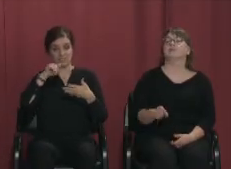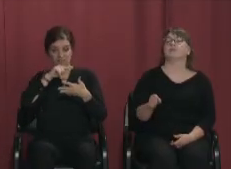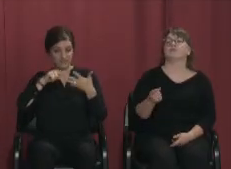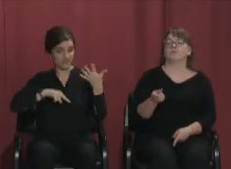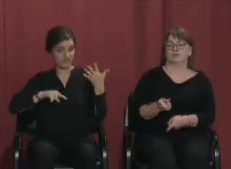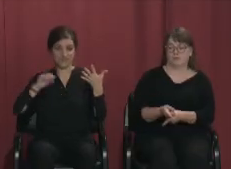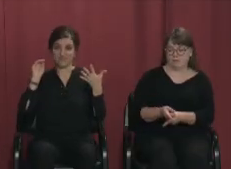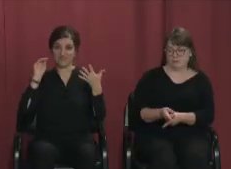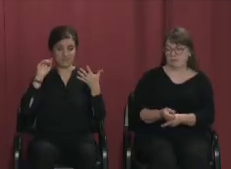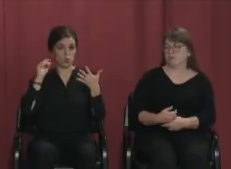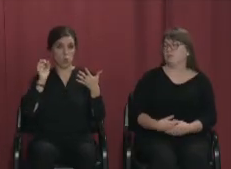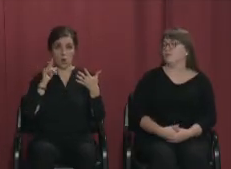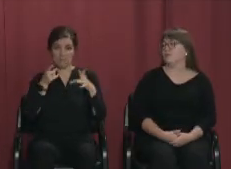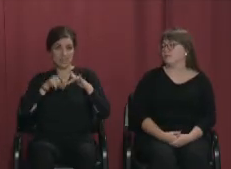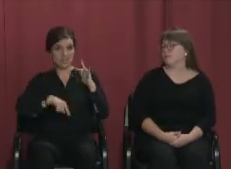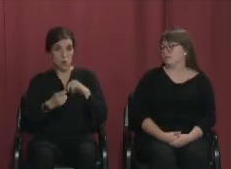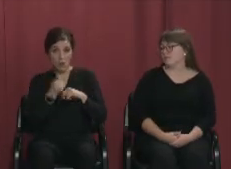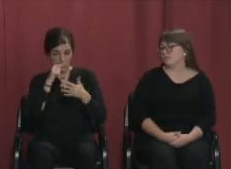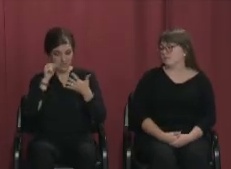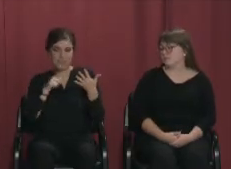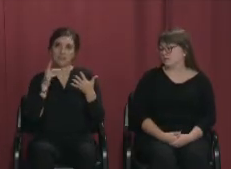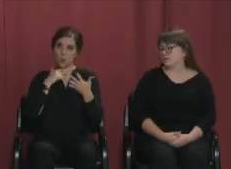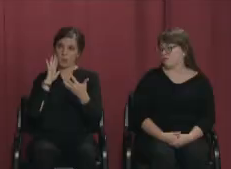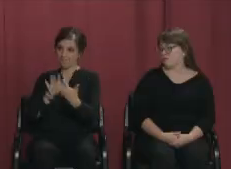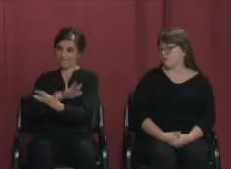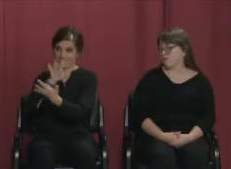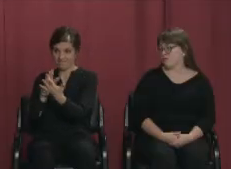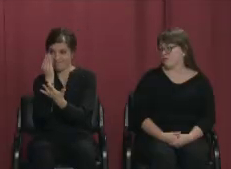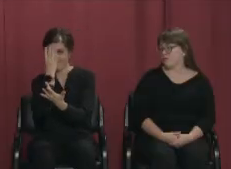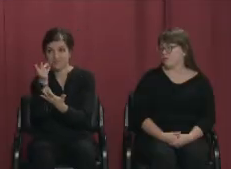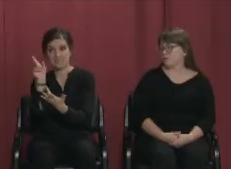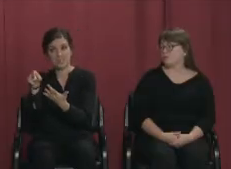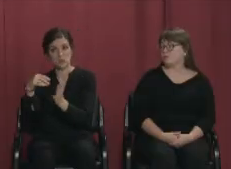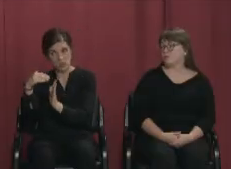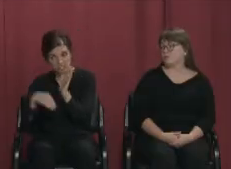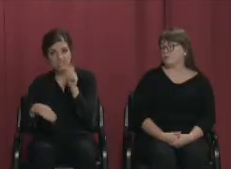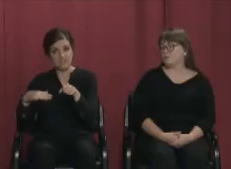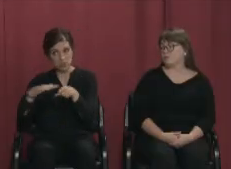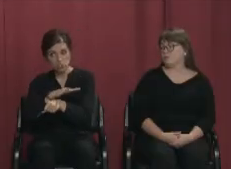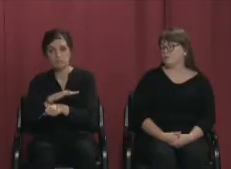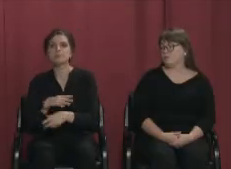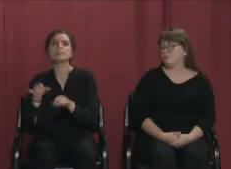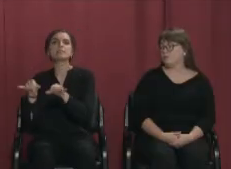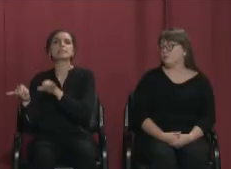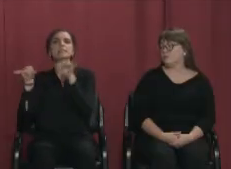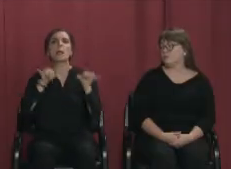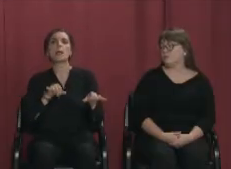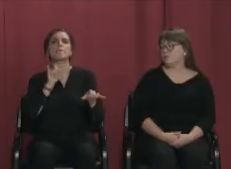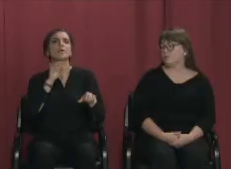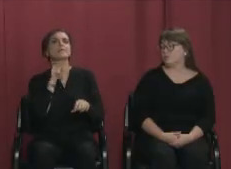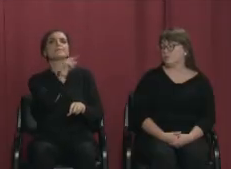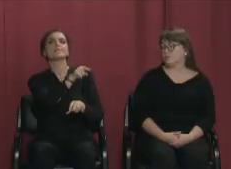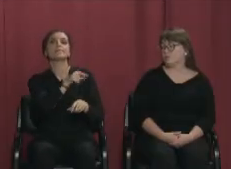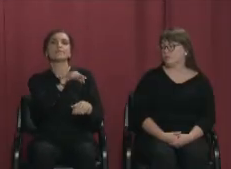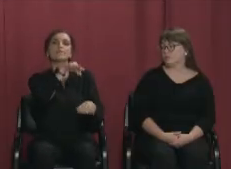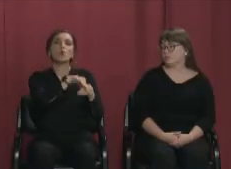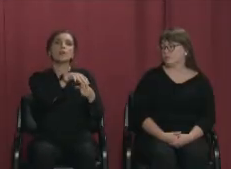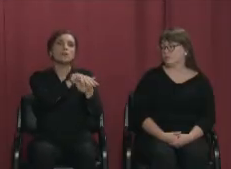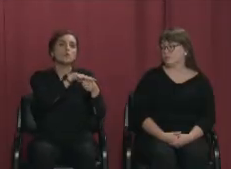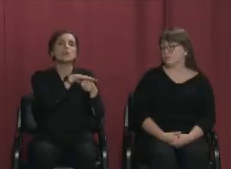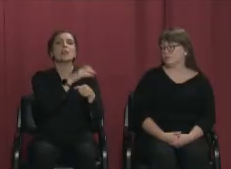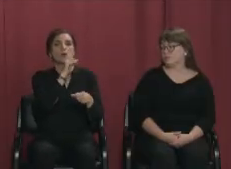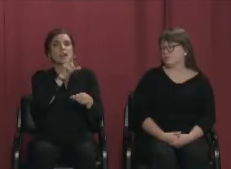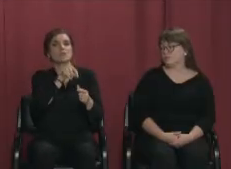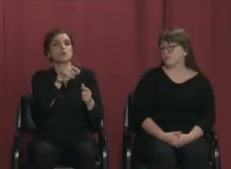those. We have to wait until you cure that. Same thing if you're at the polling location and have to vote provisionally for whatever reason, make sure you fill